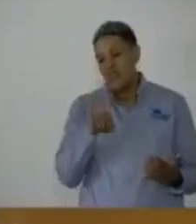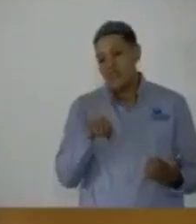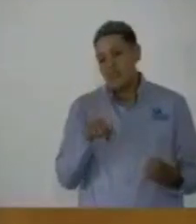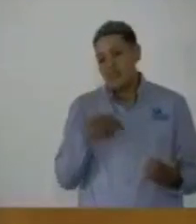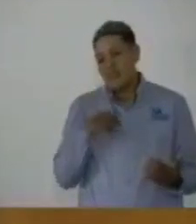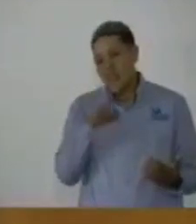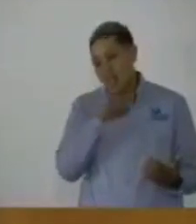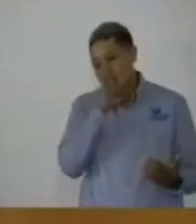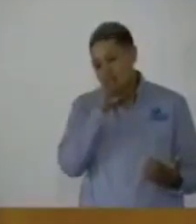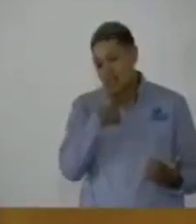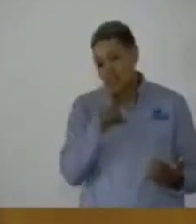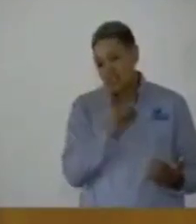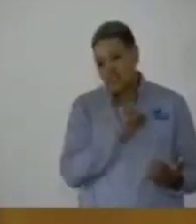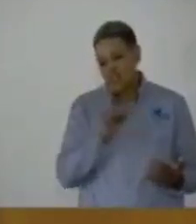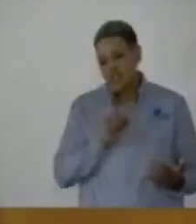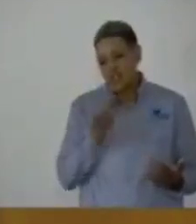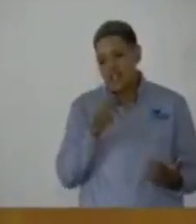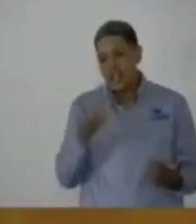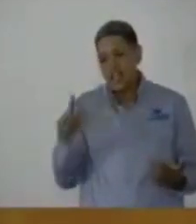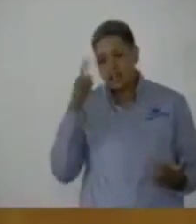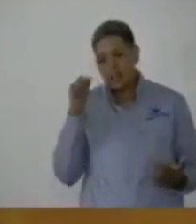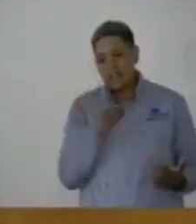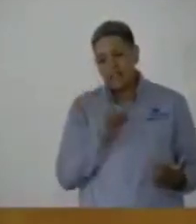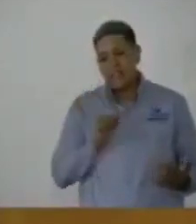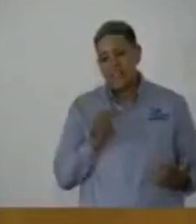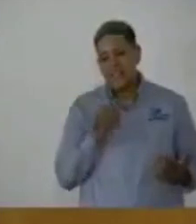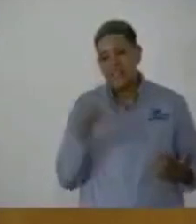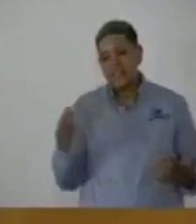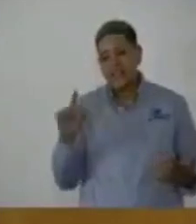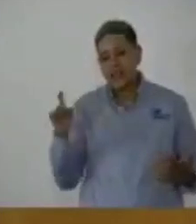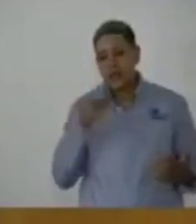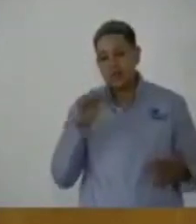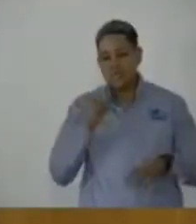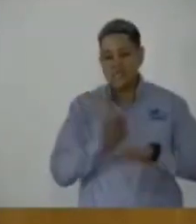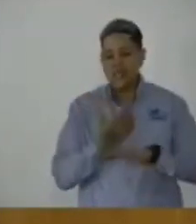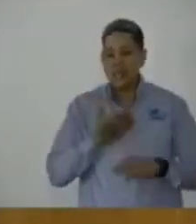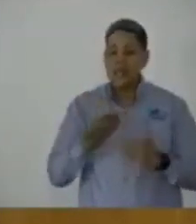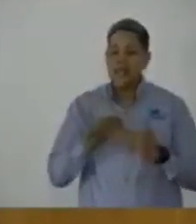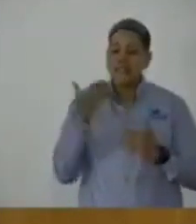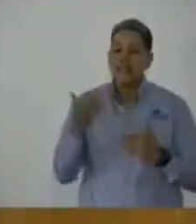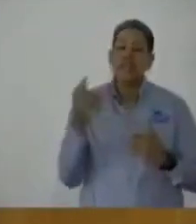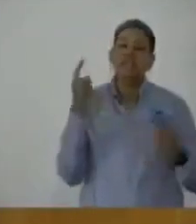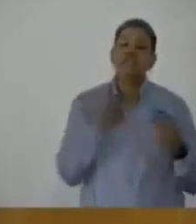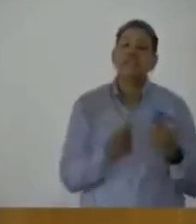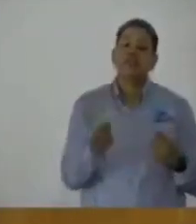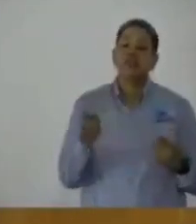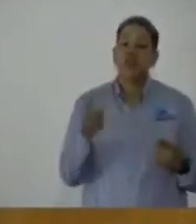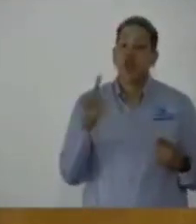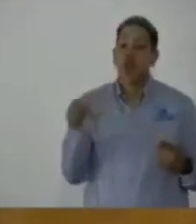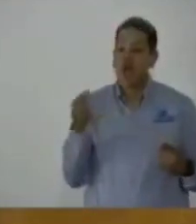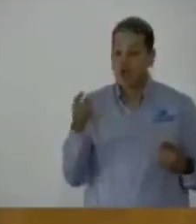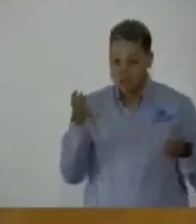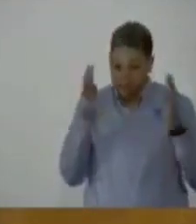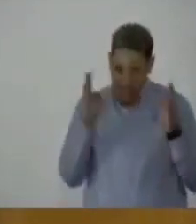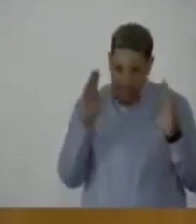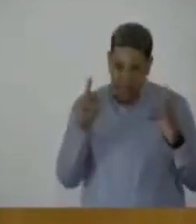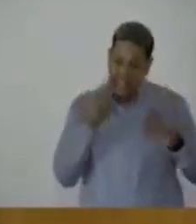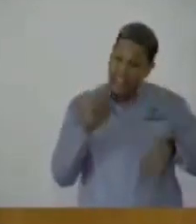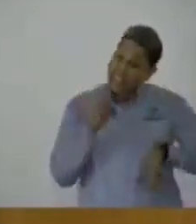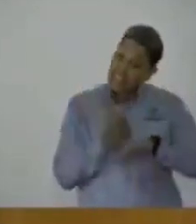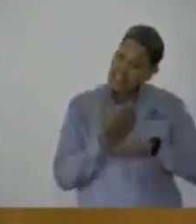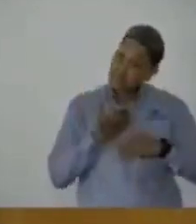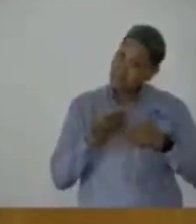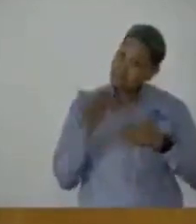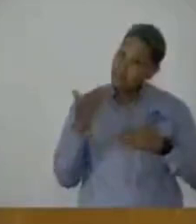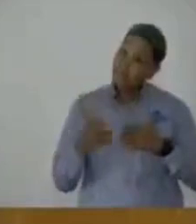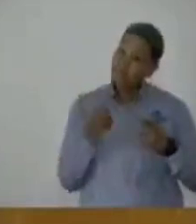I love Senator Hill. Because Senator Hill always set up my next point. He's always paying attention, and then